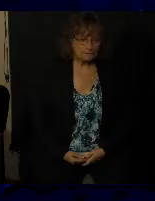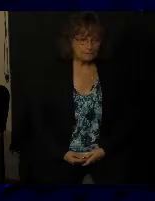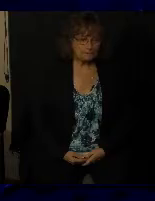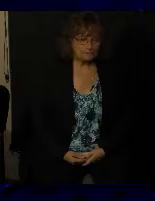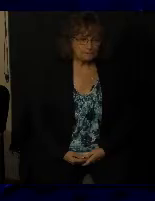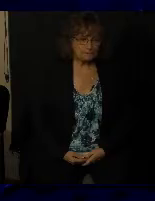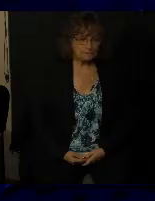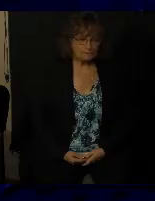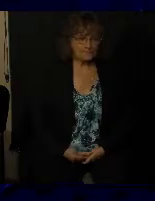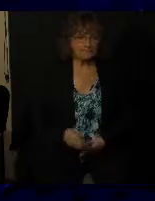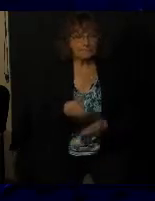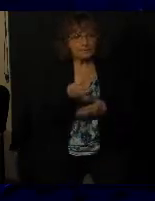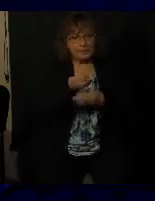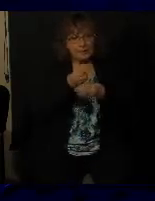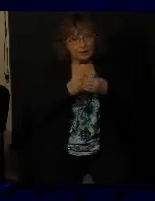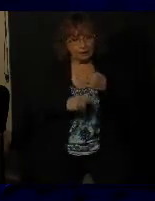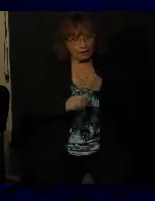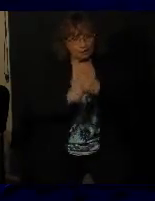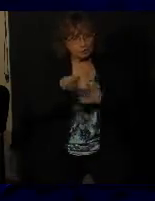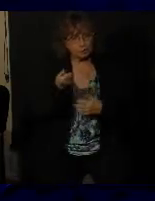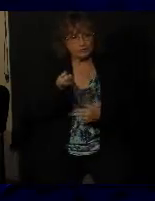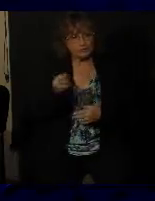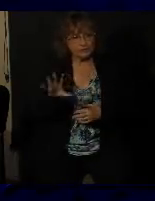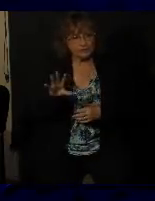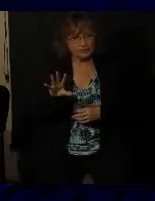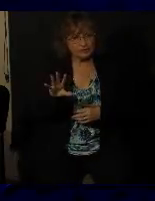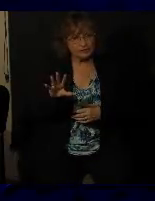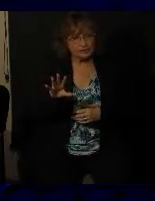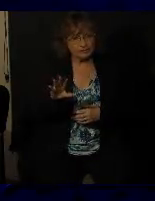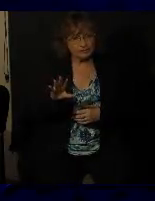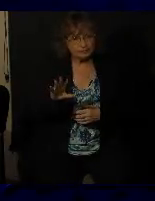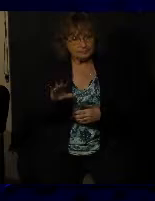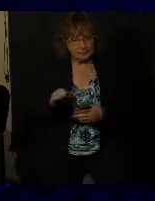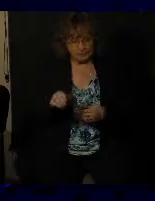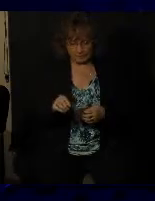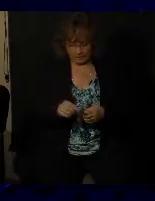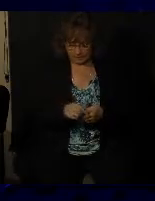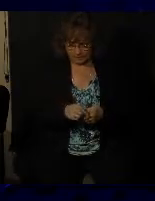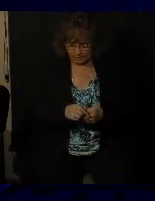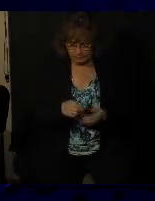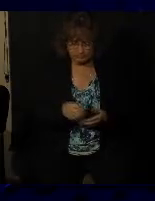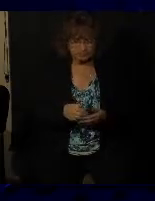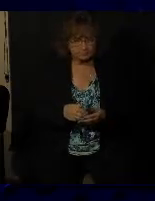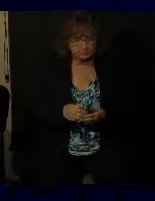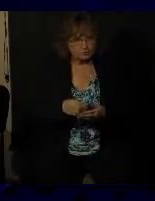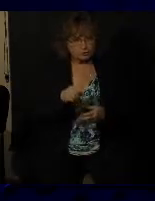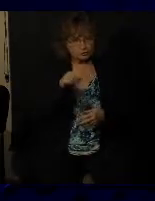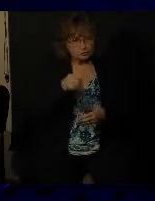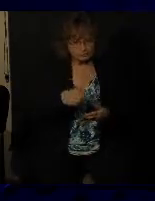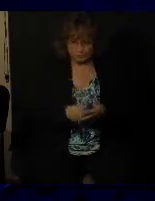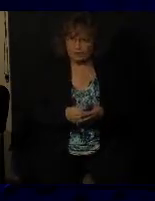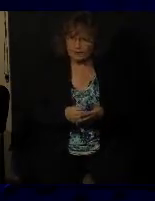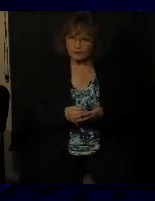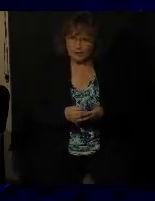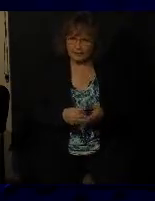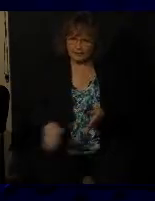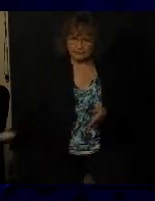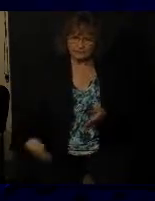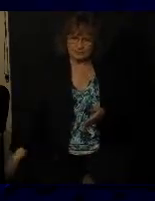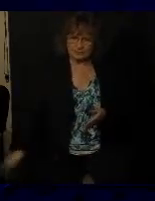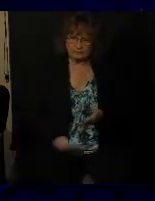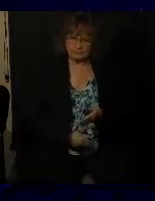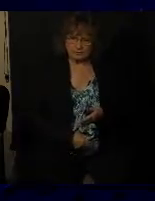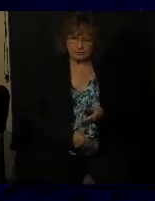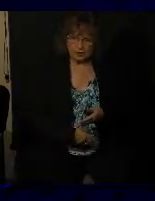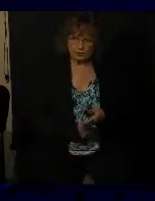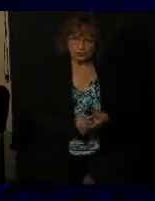the 15th. And I think in the video, there's a video, it's actually Brett that I was having the